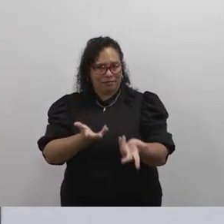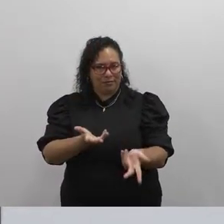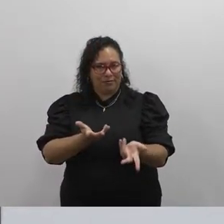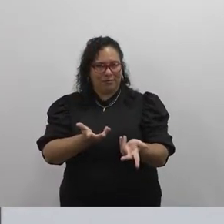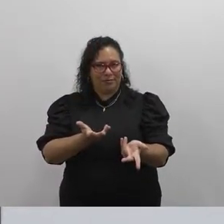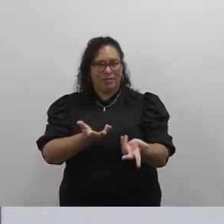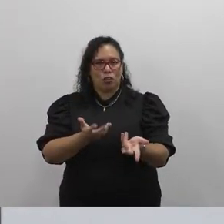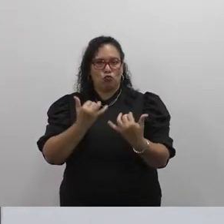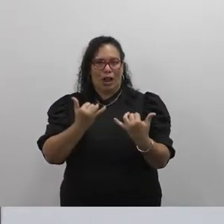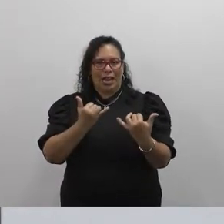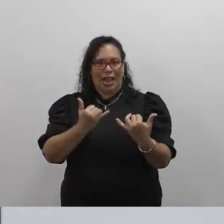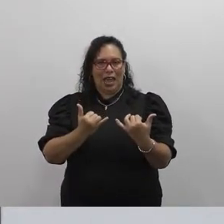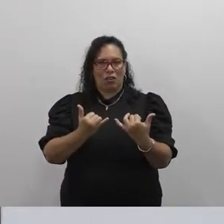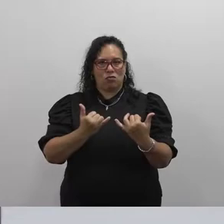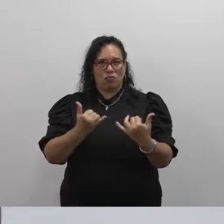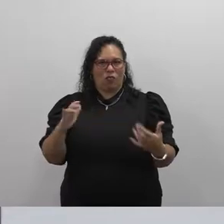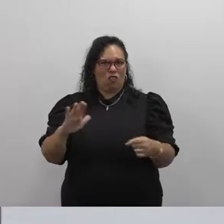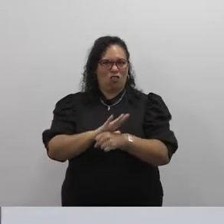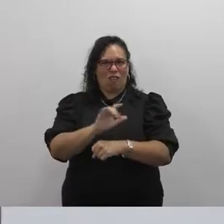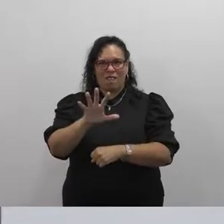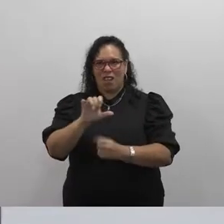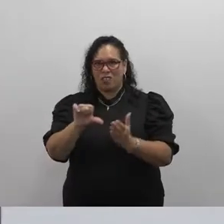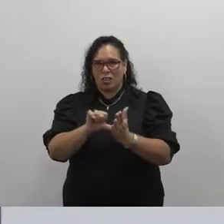entirety at this point in time.